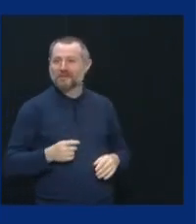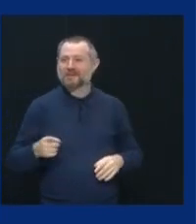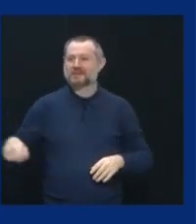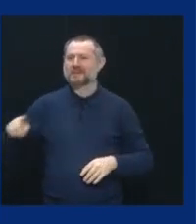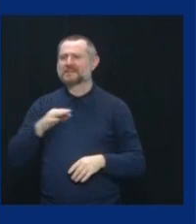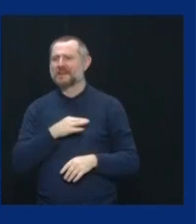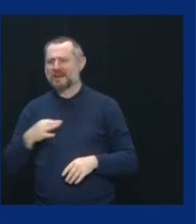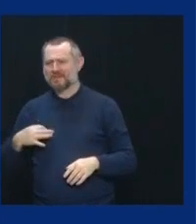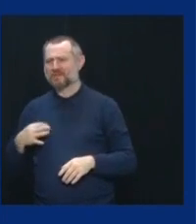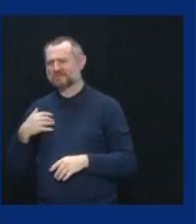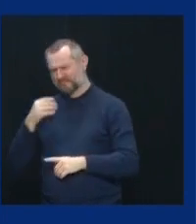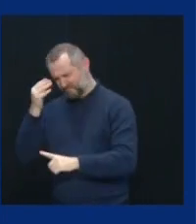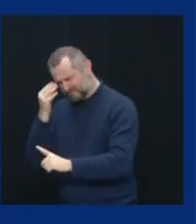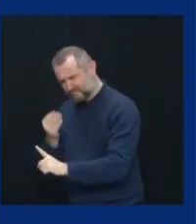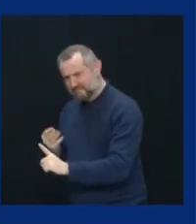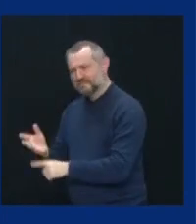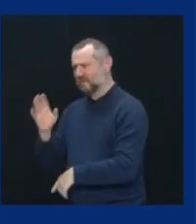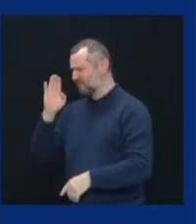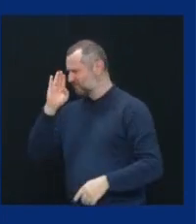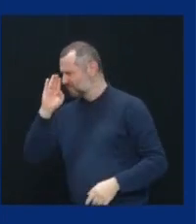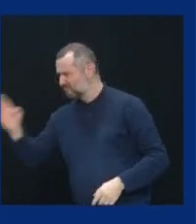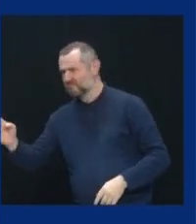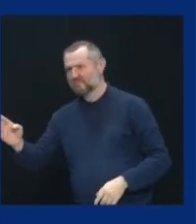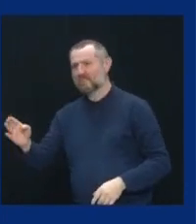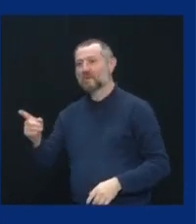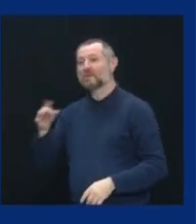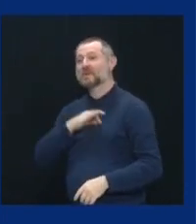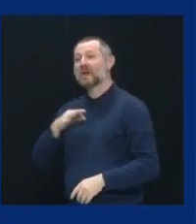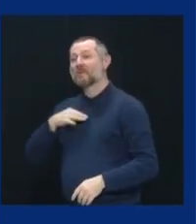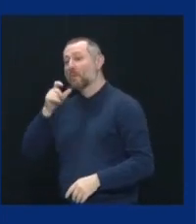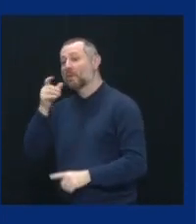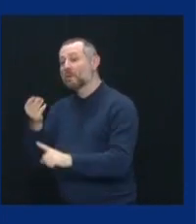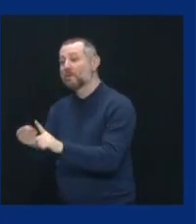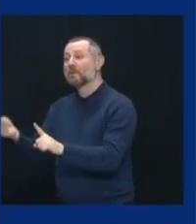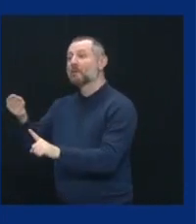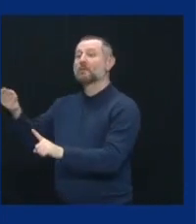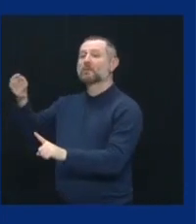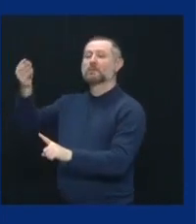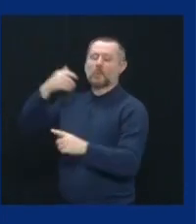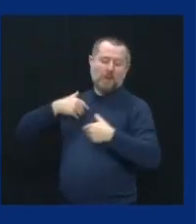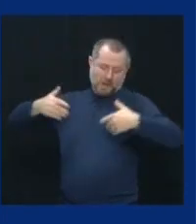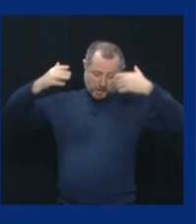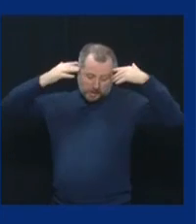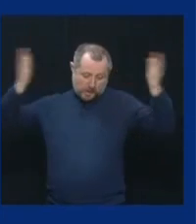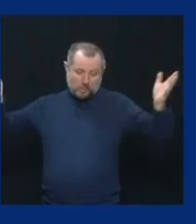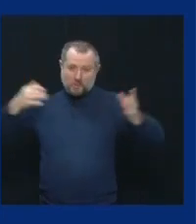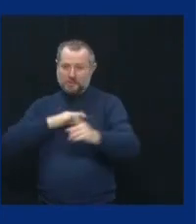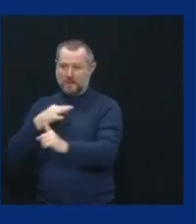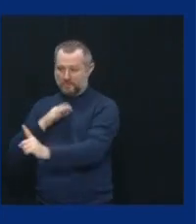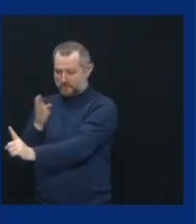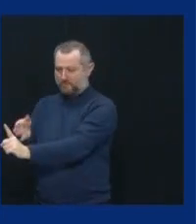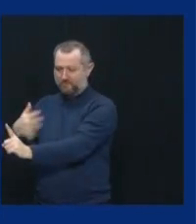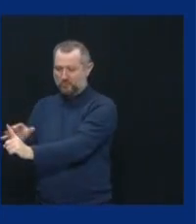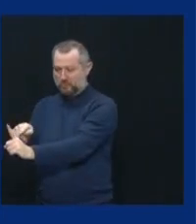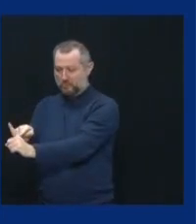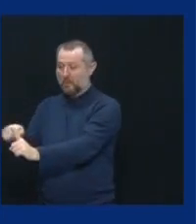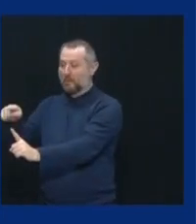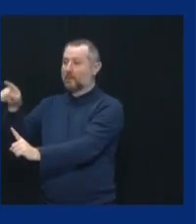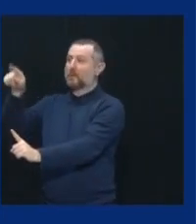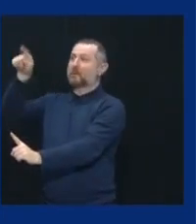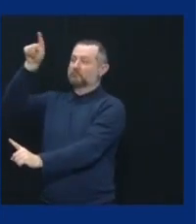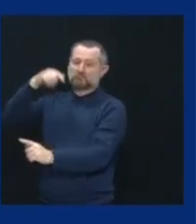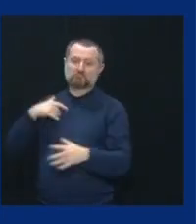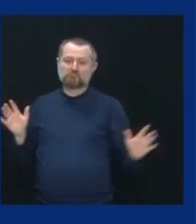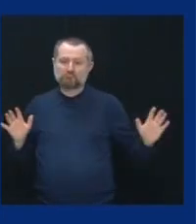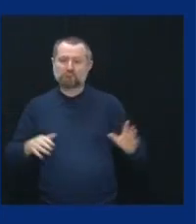that. Who the staff told on their staff, I don't know. But, you know, if you tell Rob